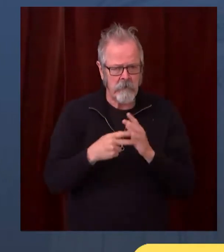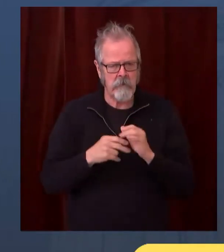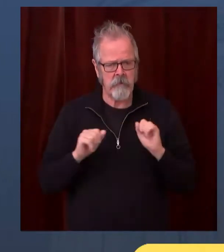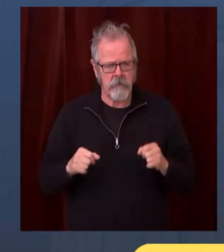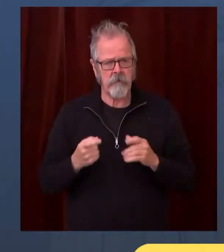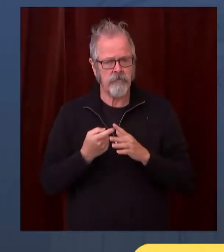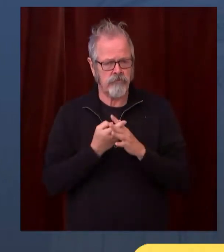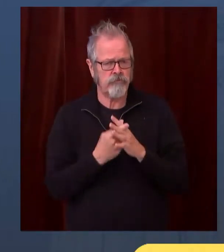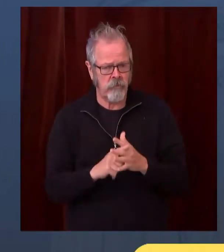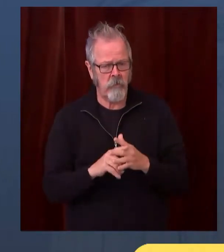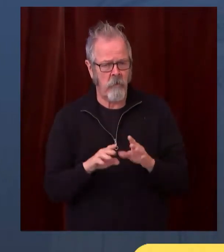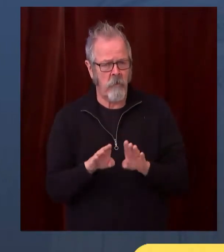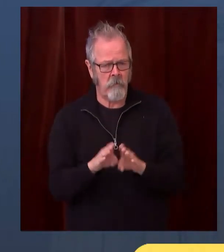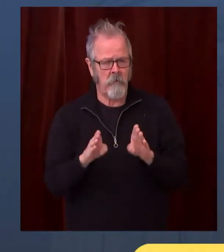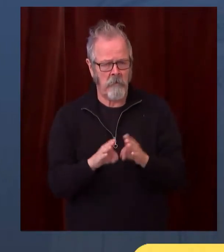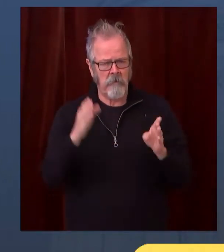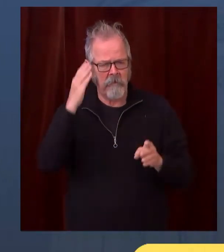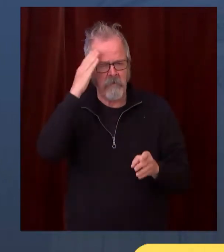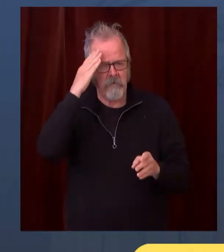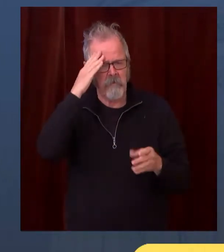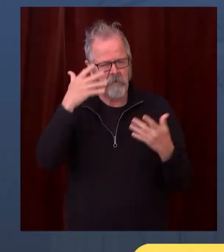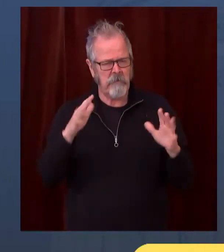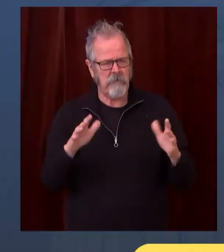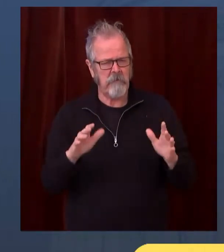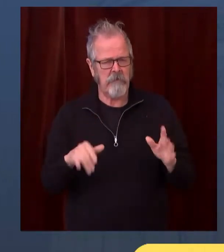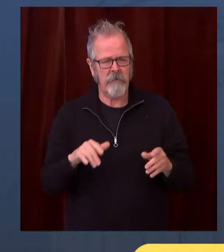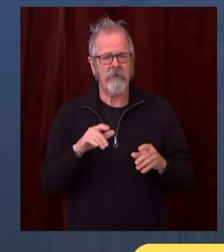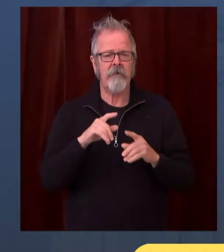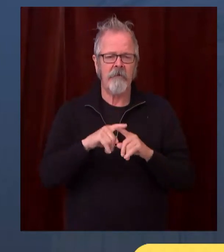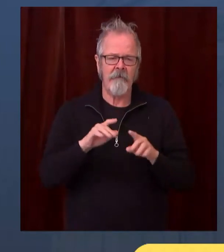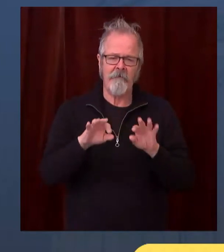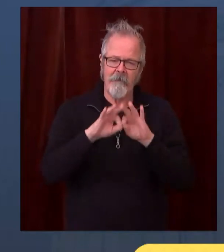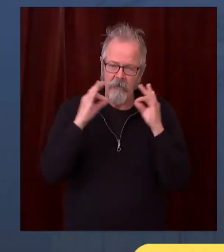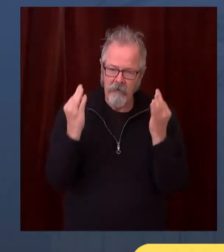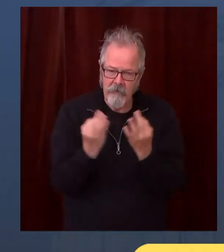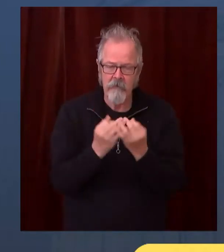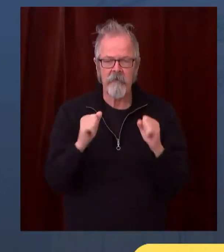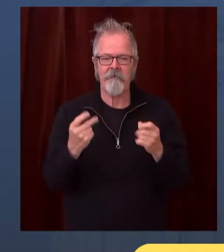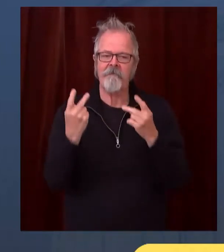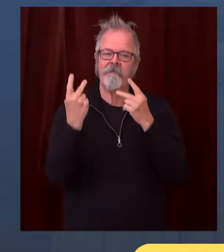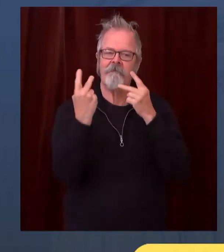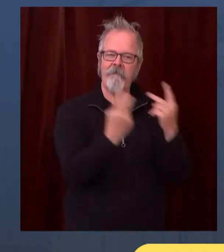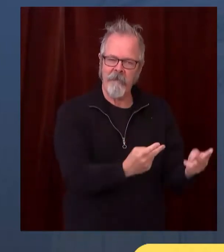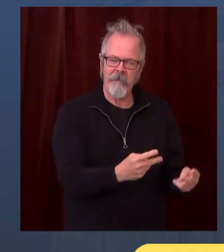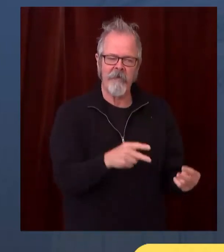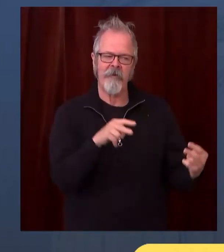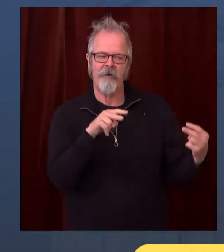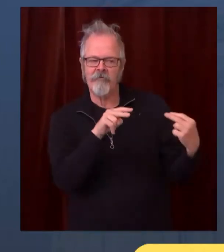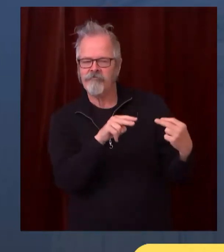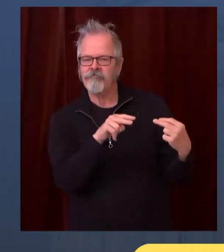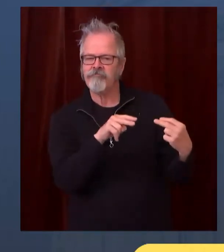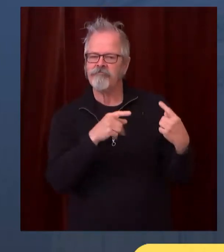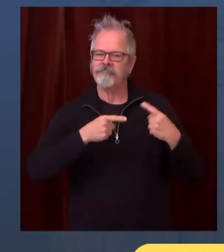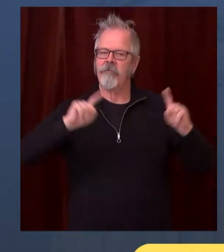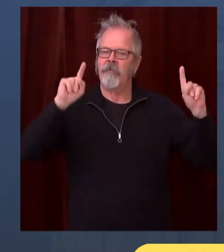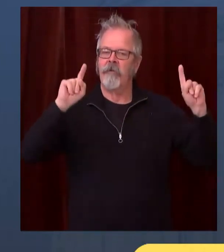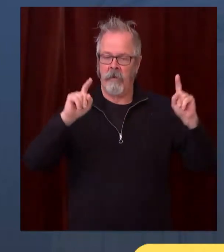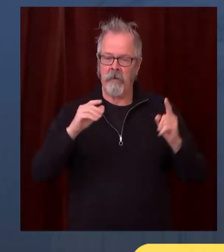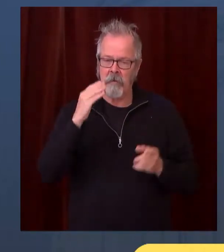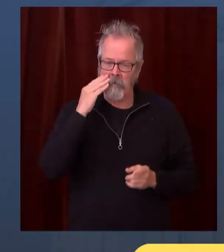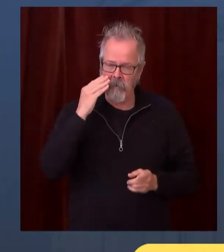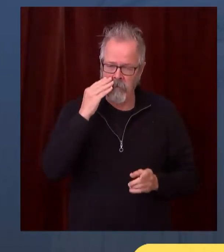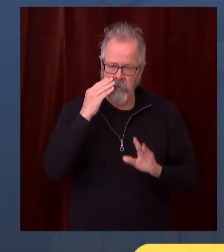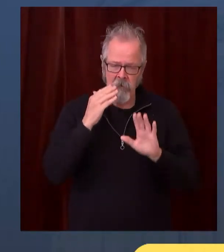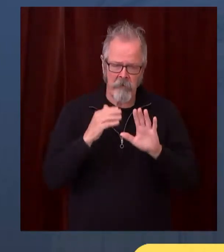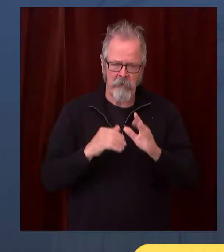in many, many contexts. So the upshot of what we will announce today will mean more